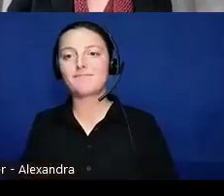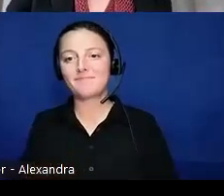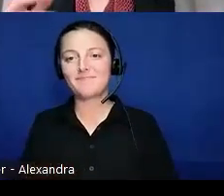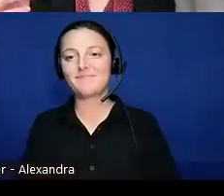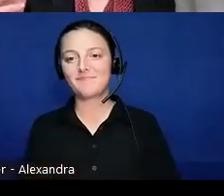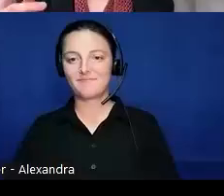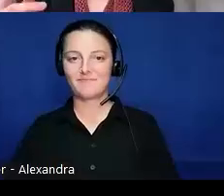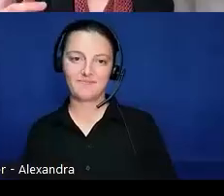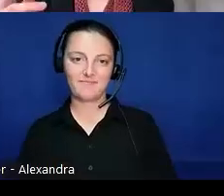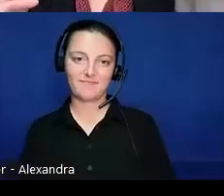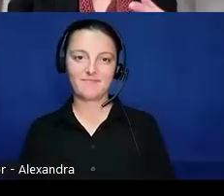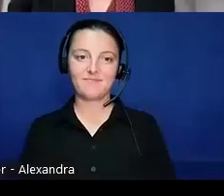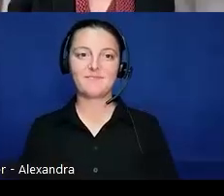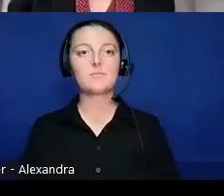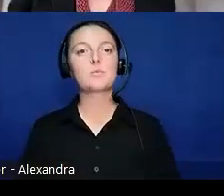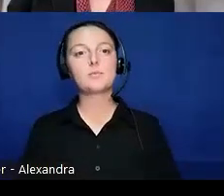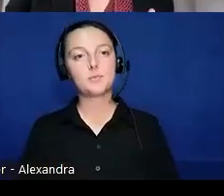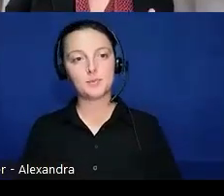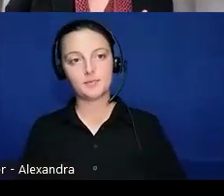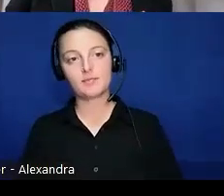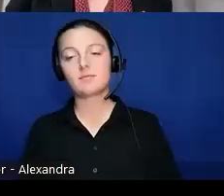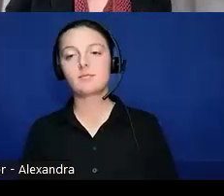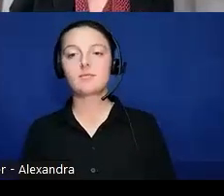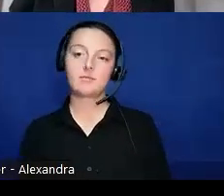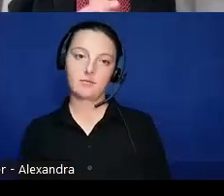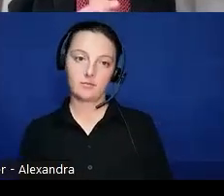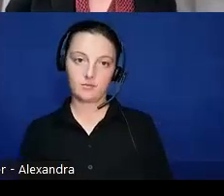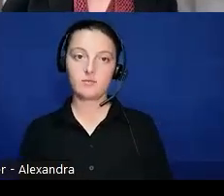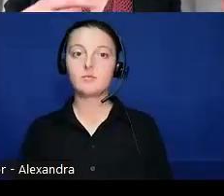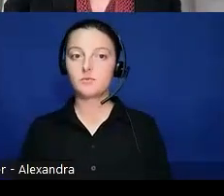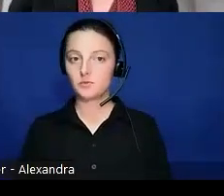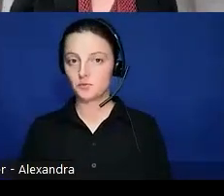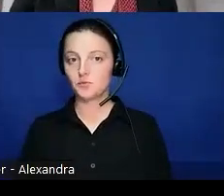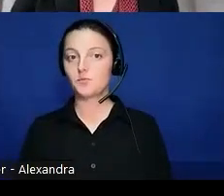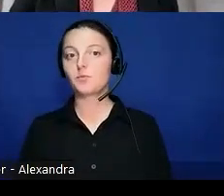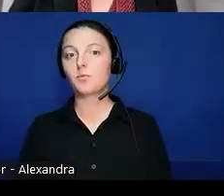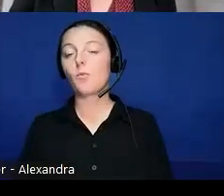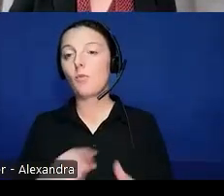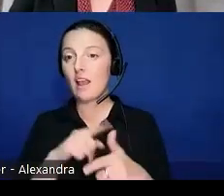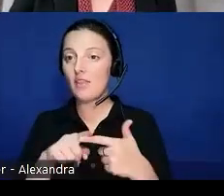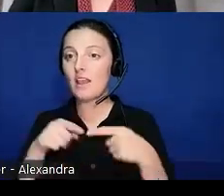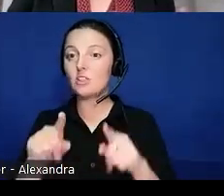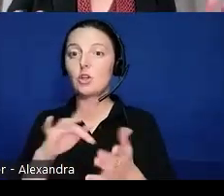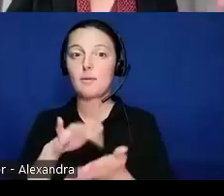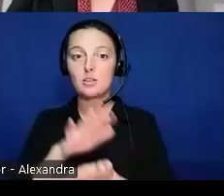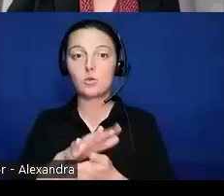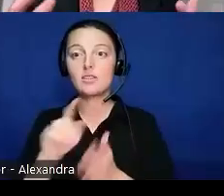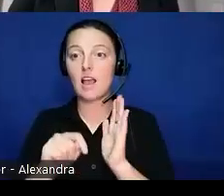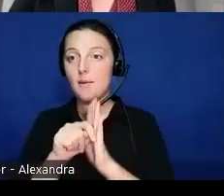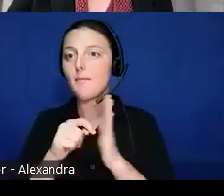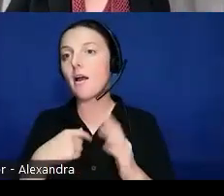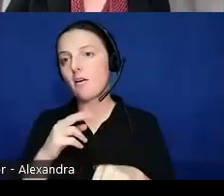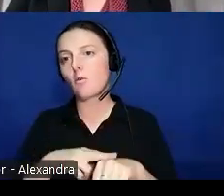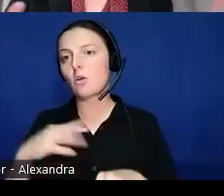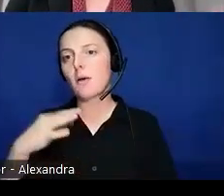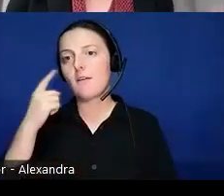And then during my medical school times, I of course applied for residency, but I was someone that didn't really know what I wanted to